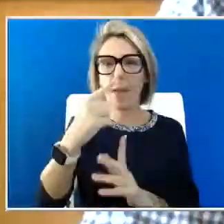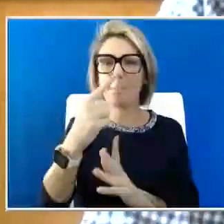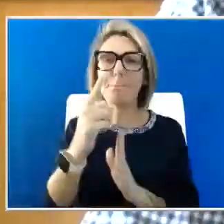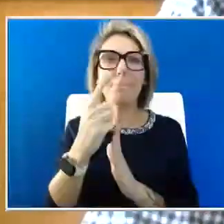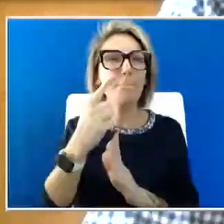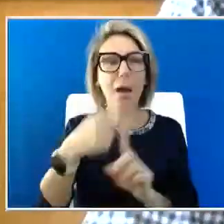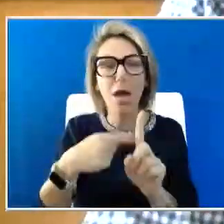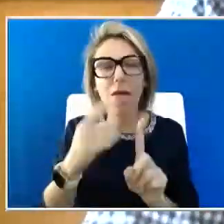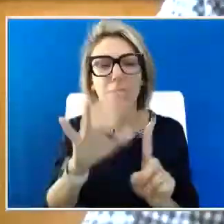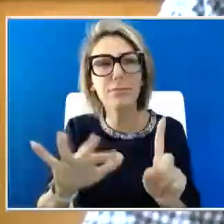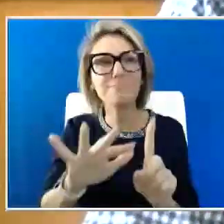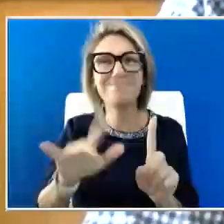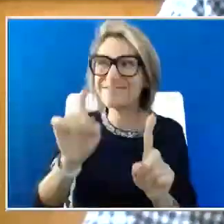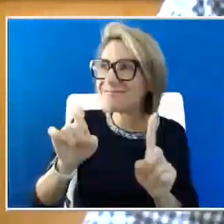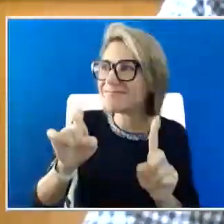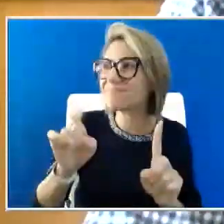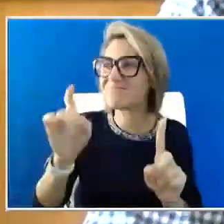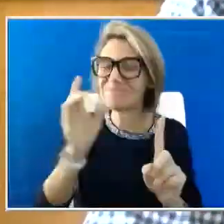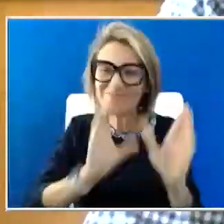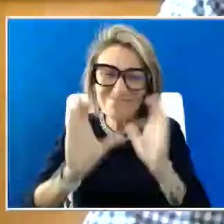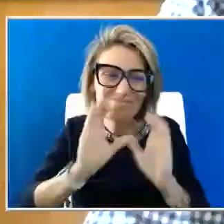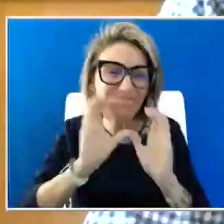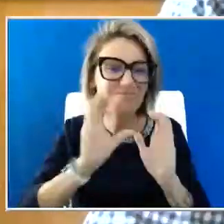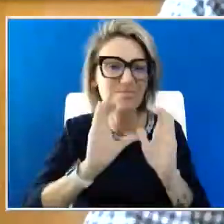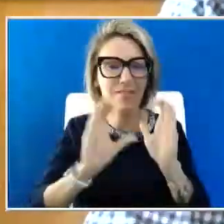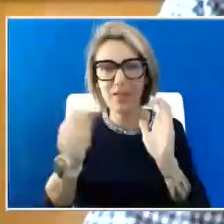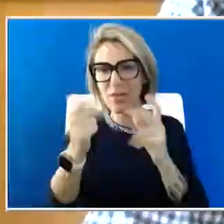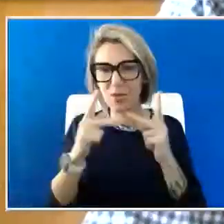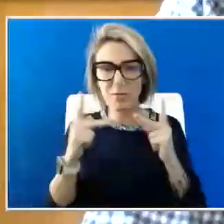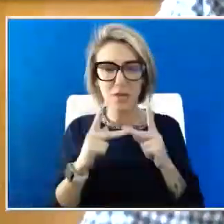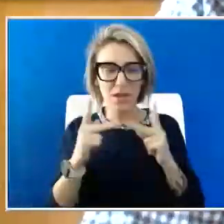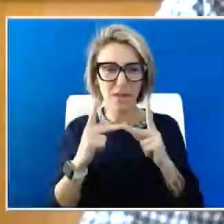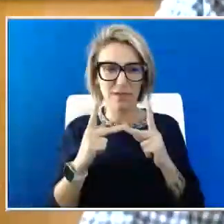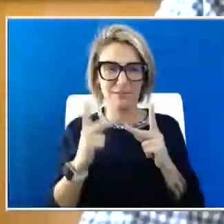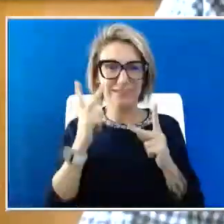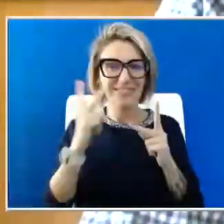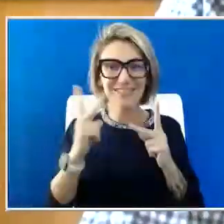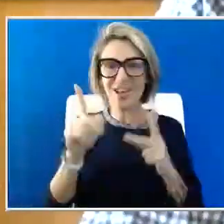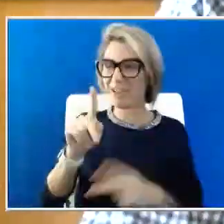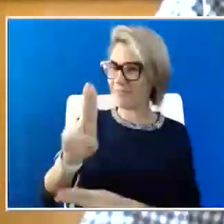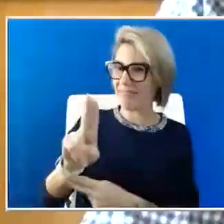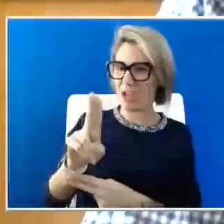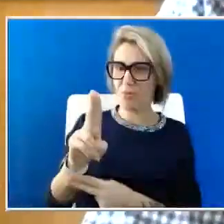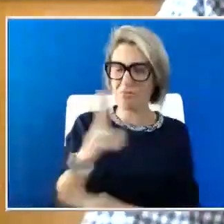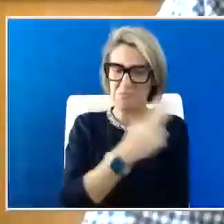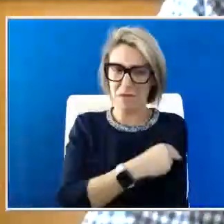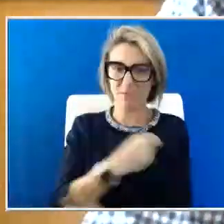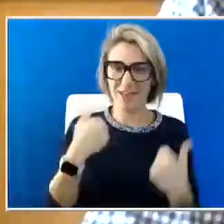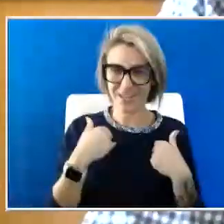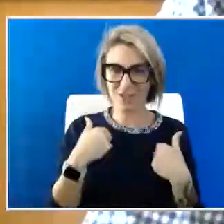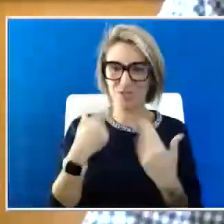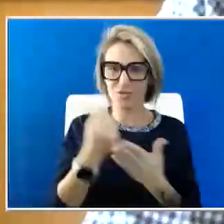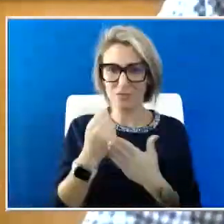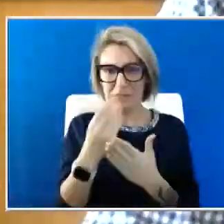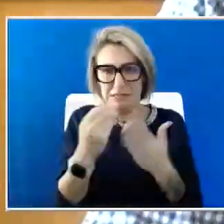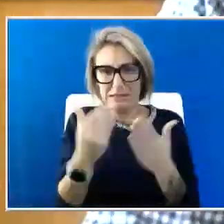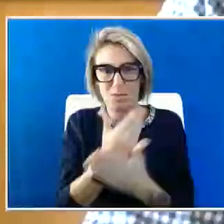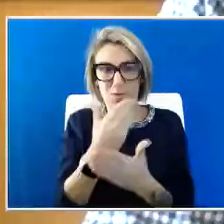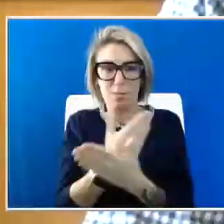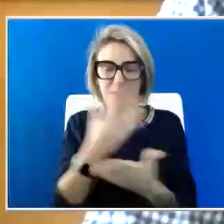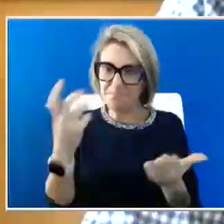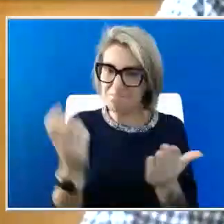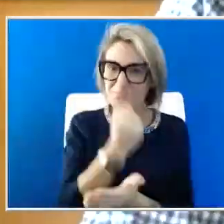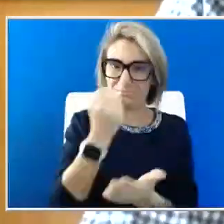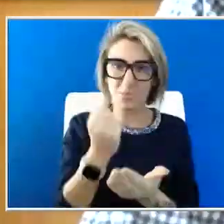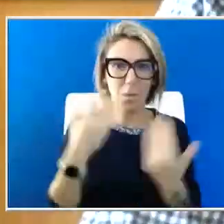got to be someplace else. And so when I saw that University of Kansas had this treatment and that it was so new, I just